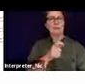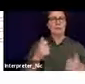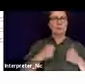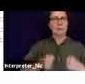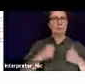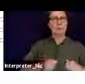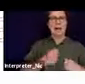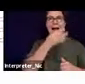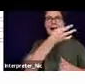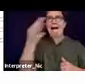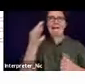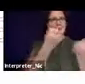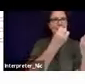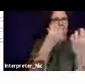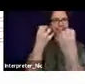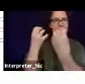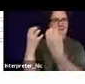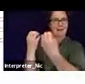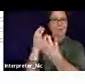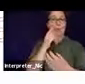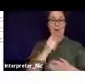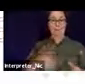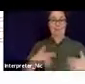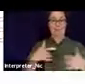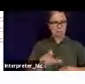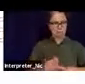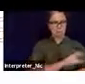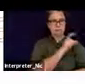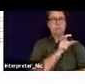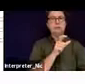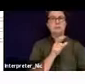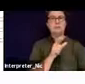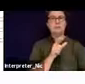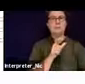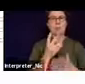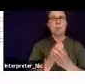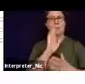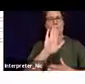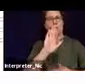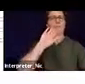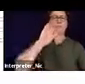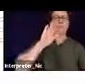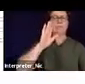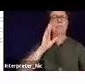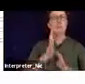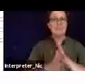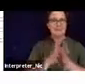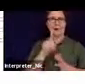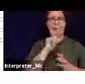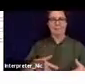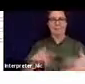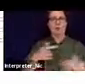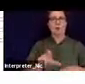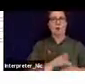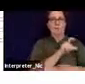feedback on this. Because once you feel confident with it, you're going to feel confident to share it.